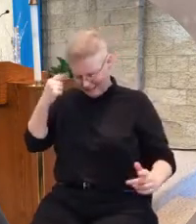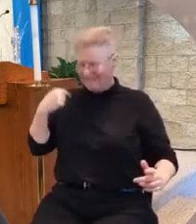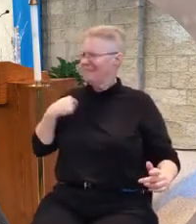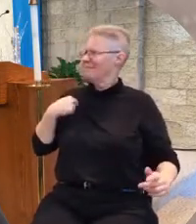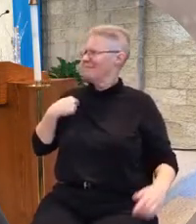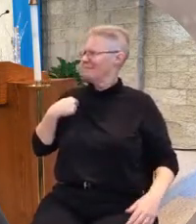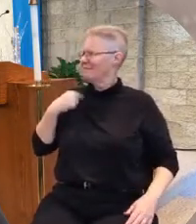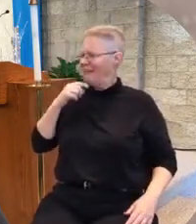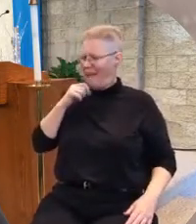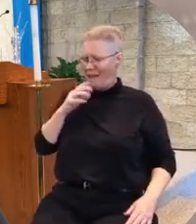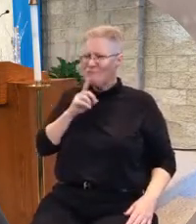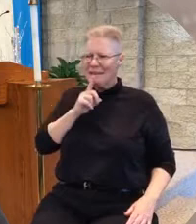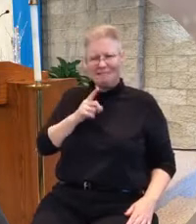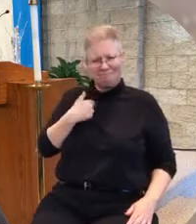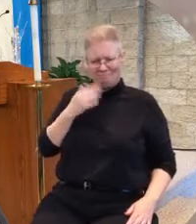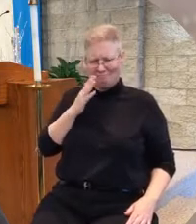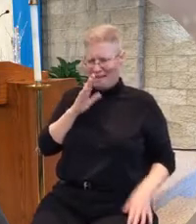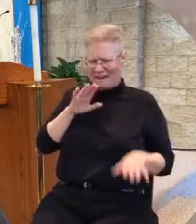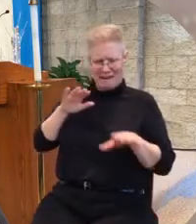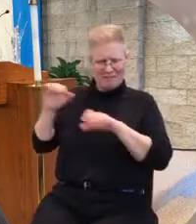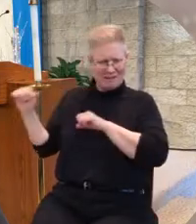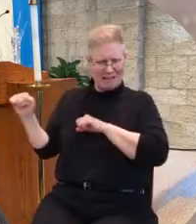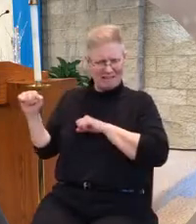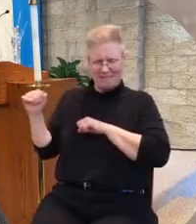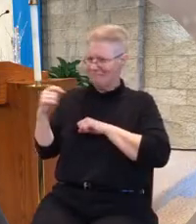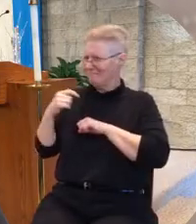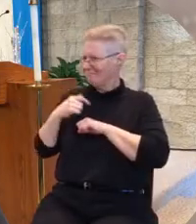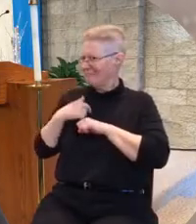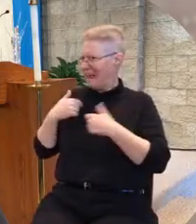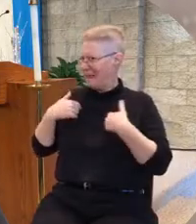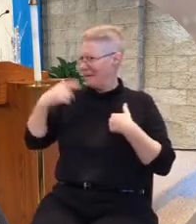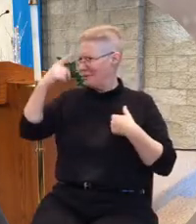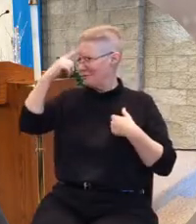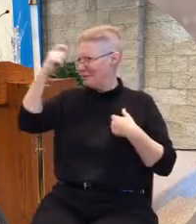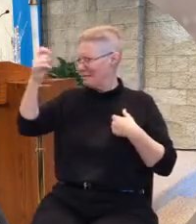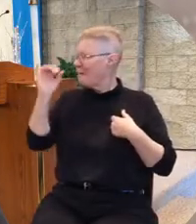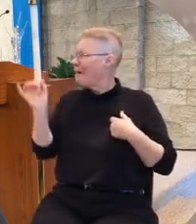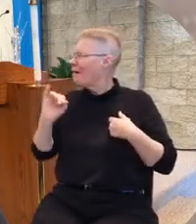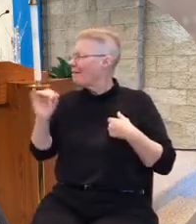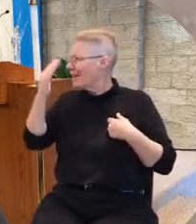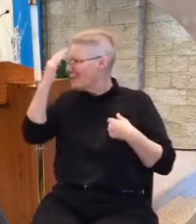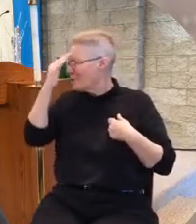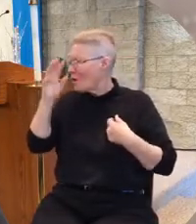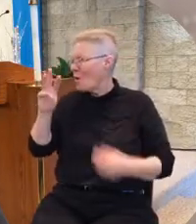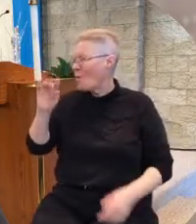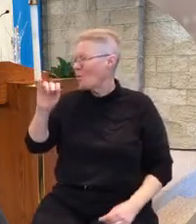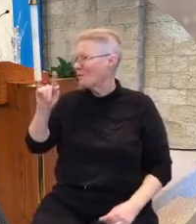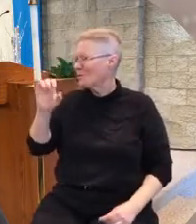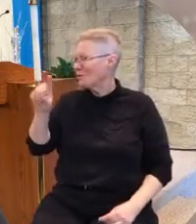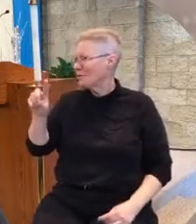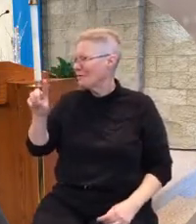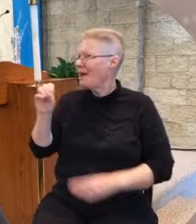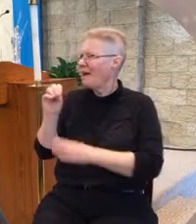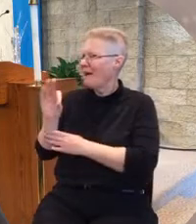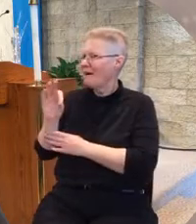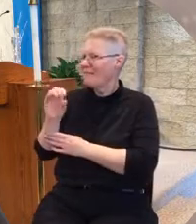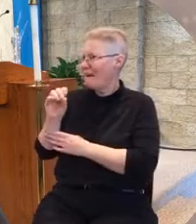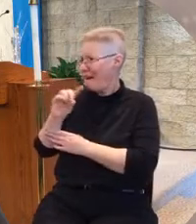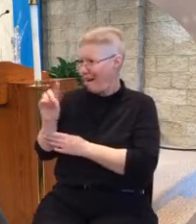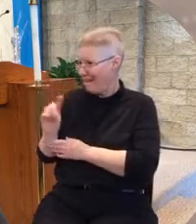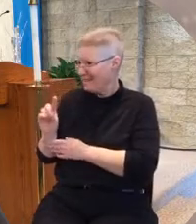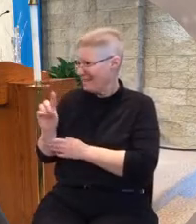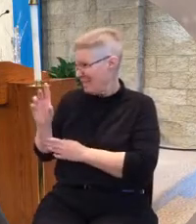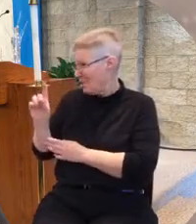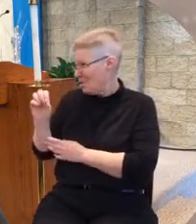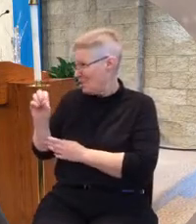having a dream. Like Dorothy. She woke up after having this dream, this crazy dream,